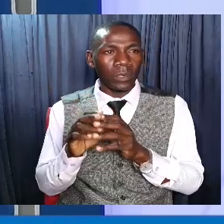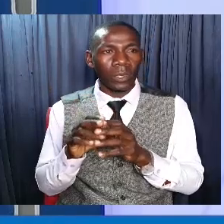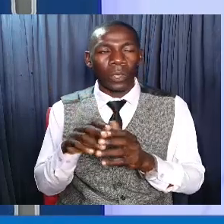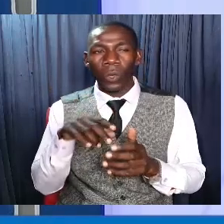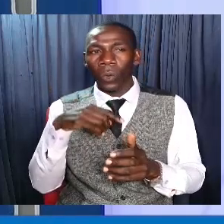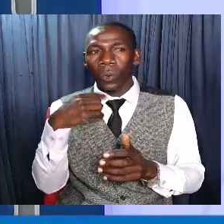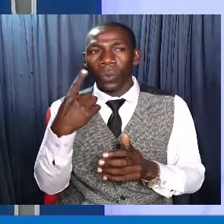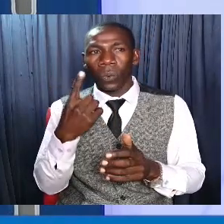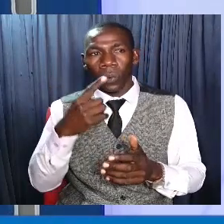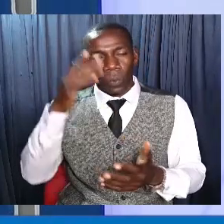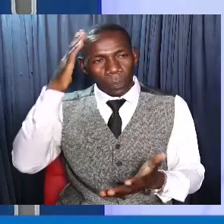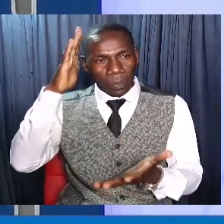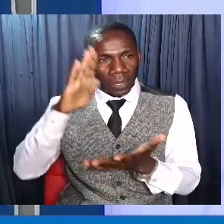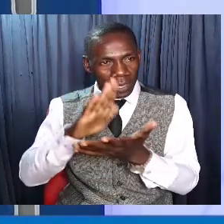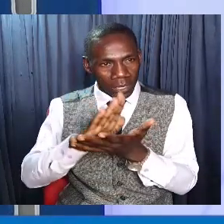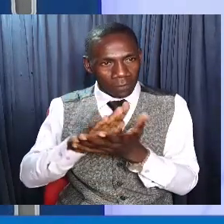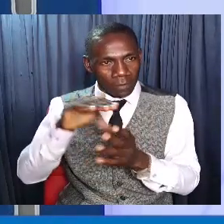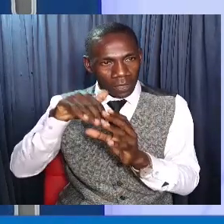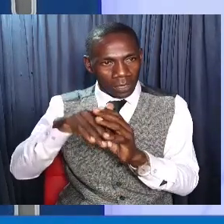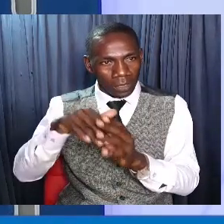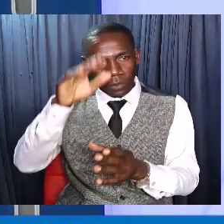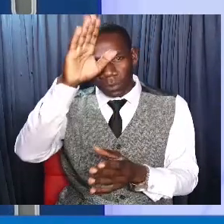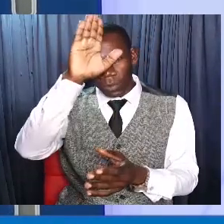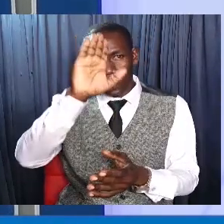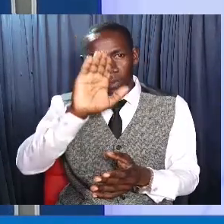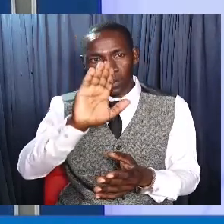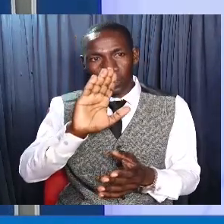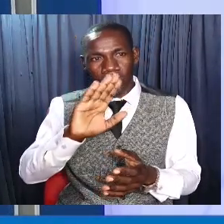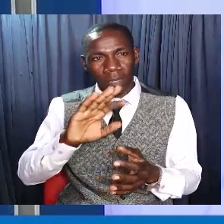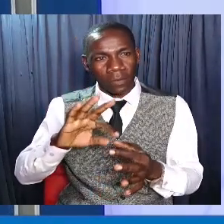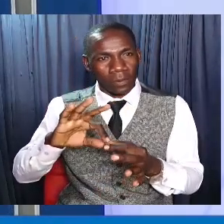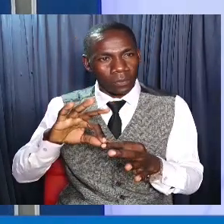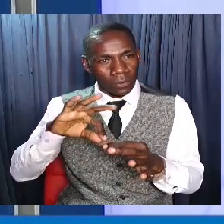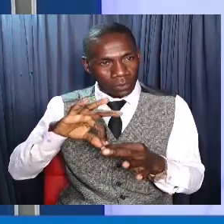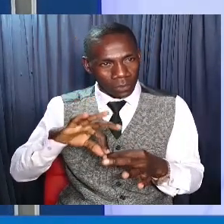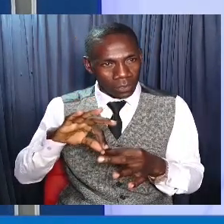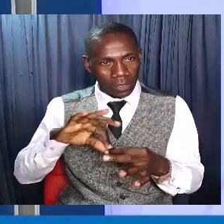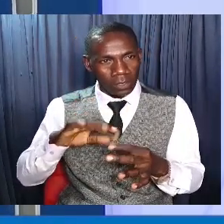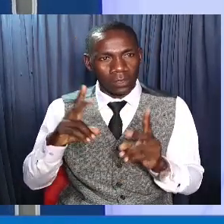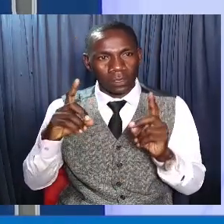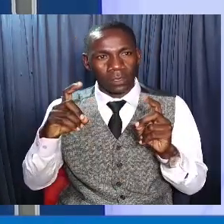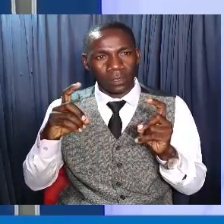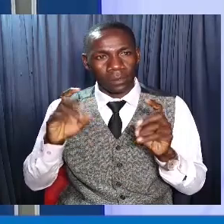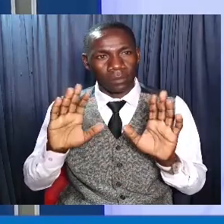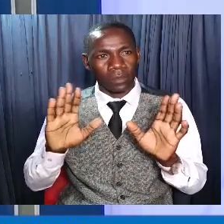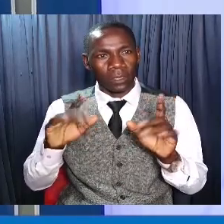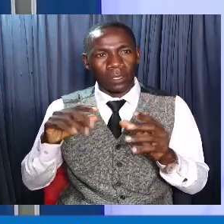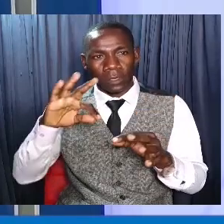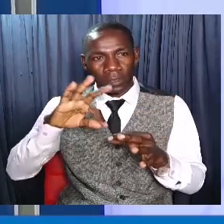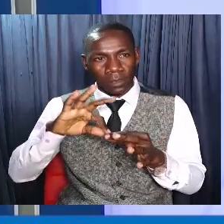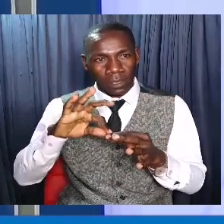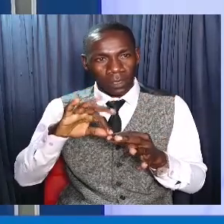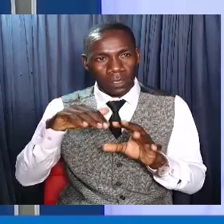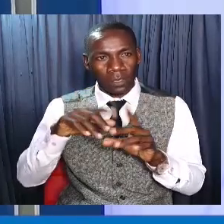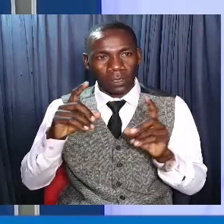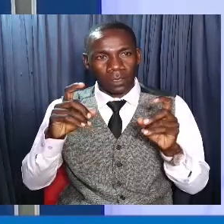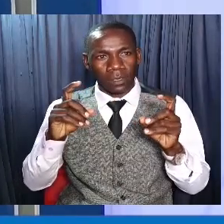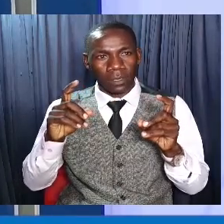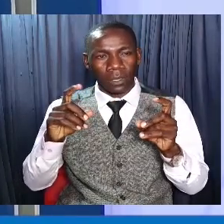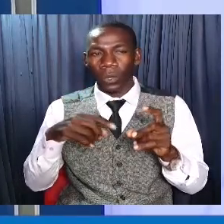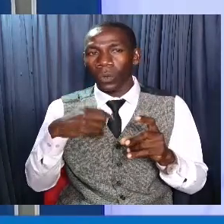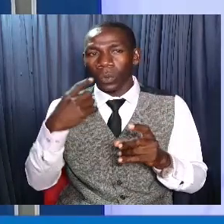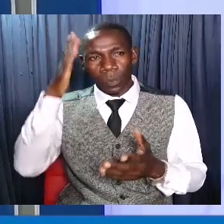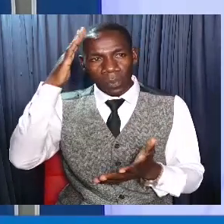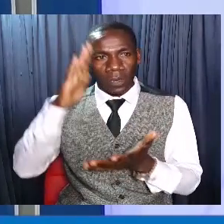wa aaminie Mungu. One believing in God. Ashiriki dhambi. Doesn't partake in sin. He doesn't partake in